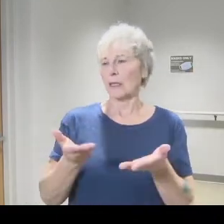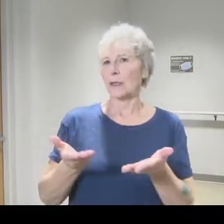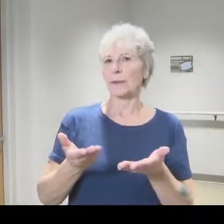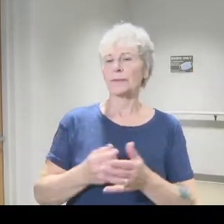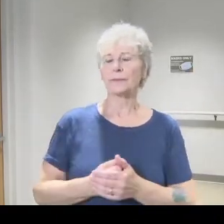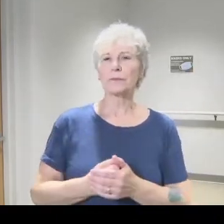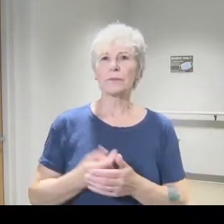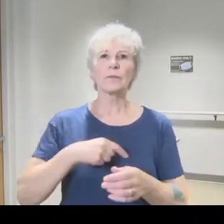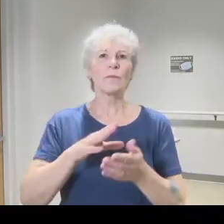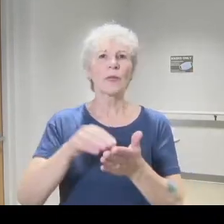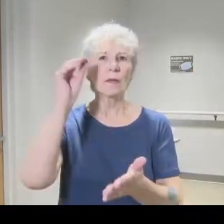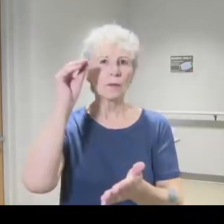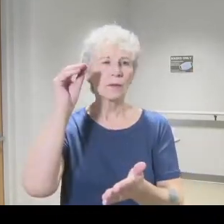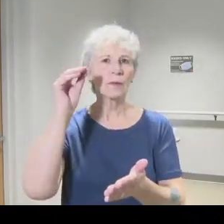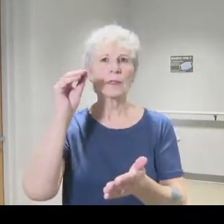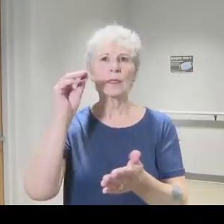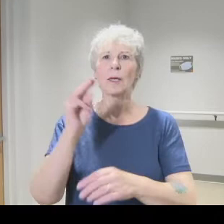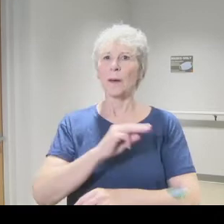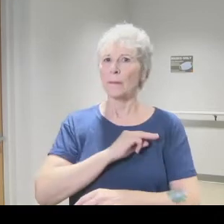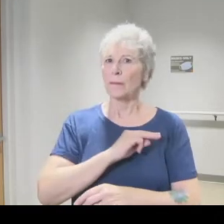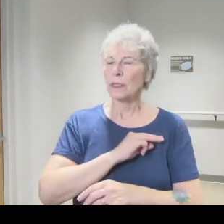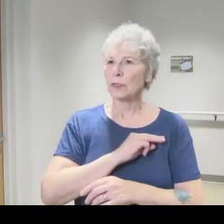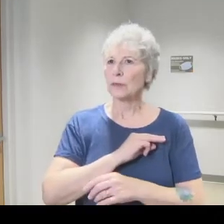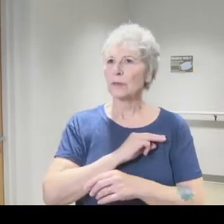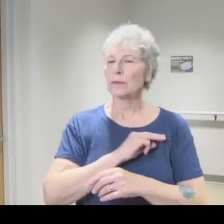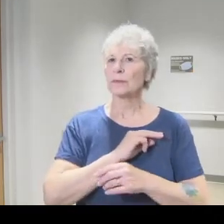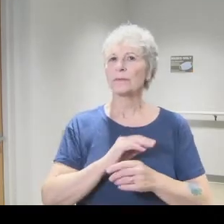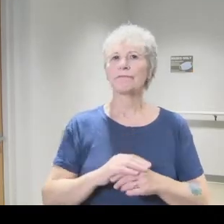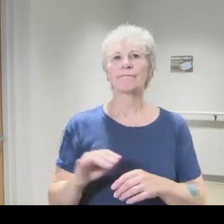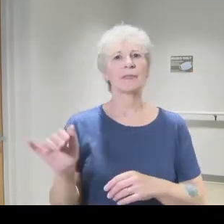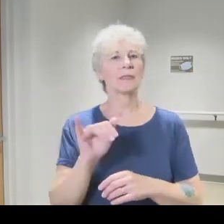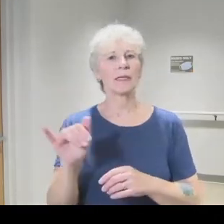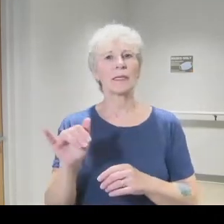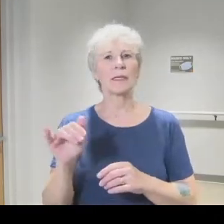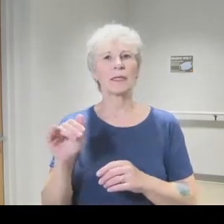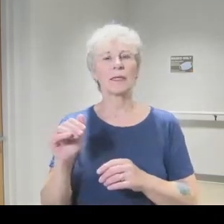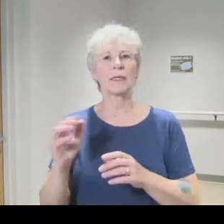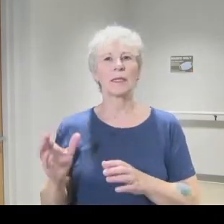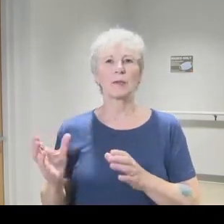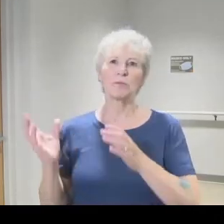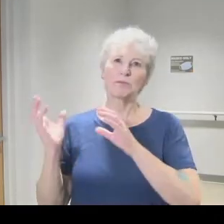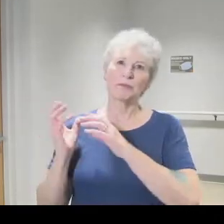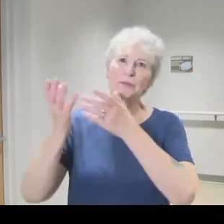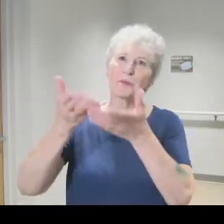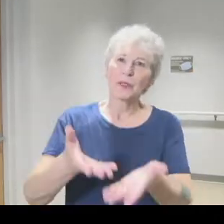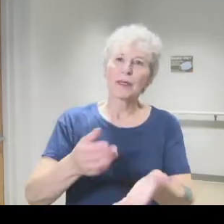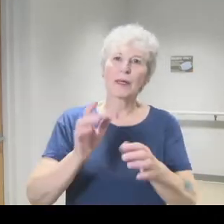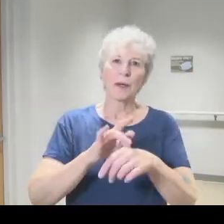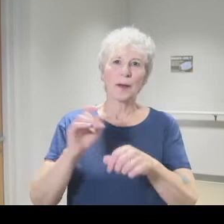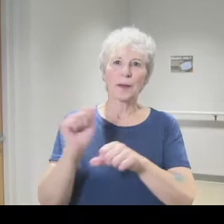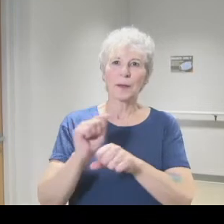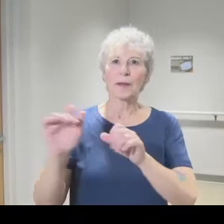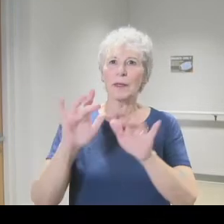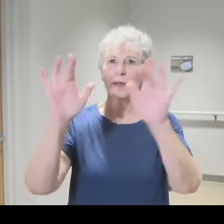Sonship, we learn that missions is like pouring Miracle-Gro on all of